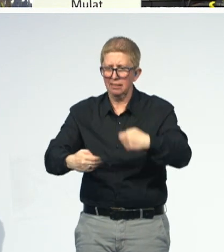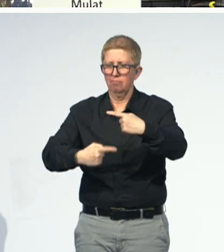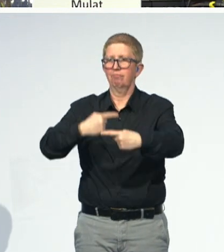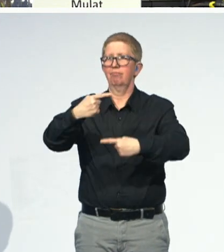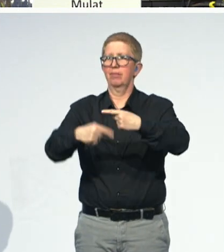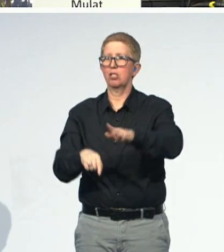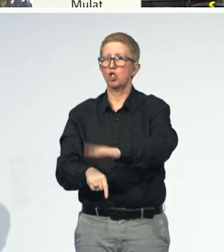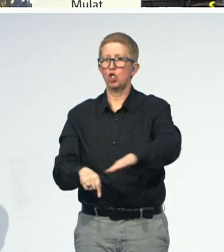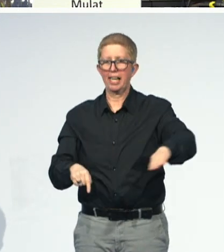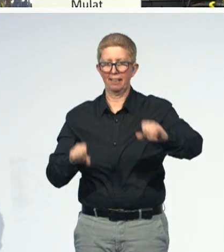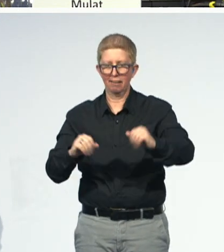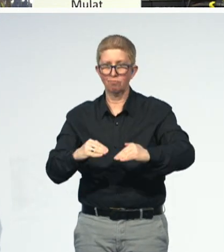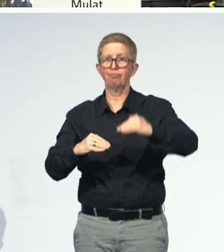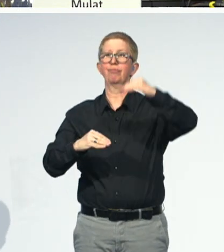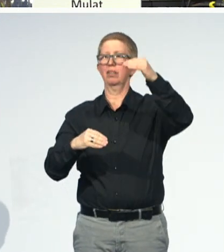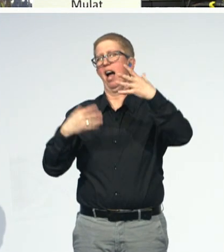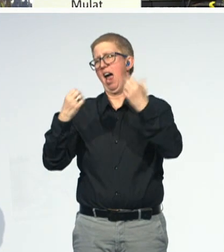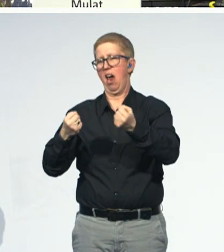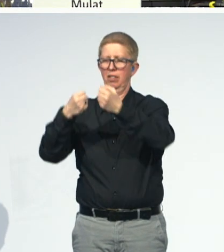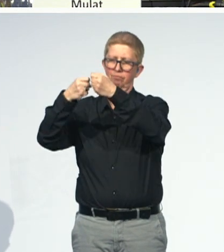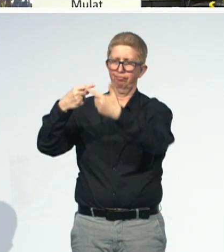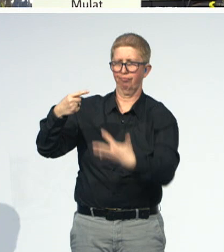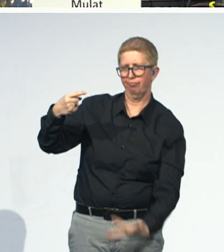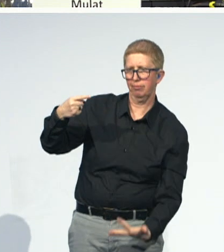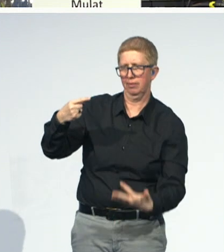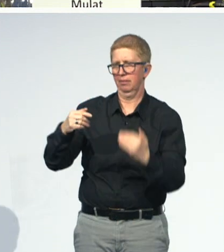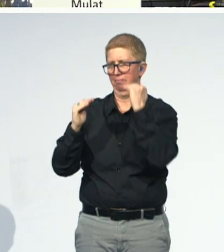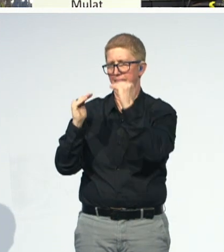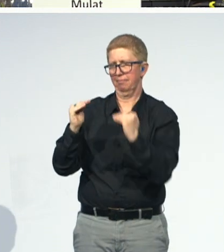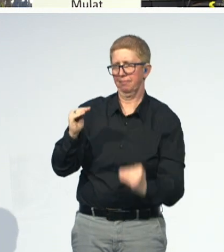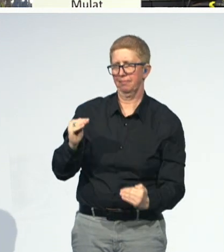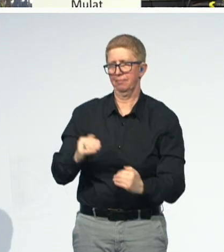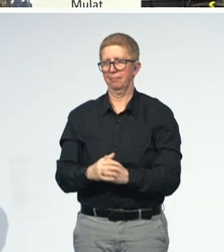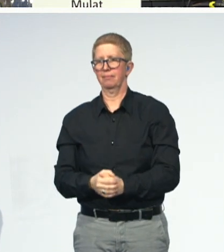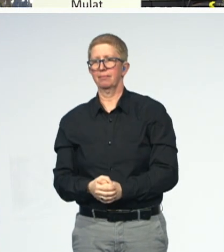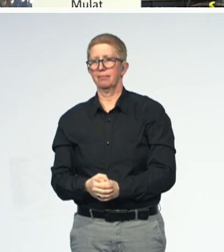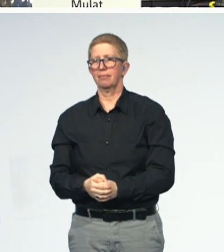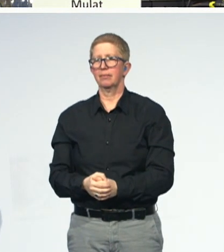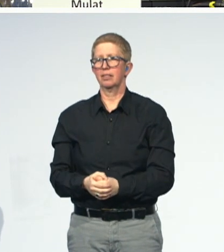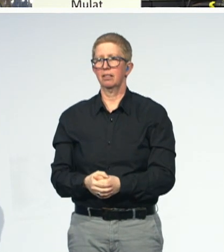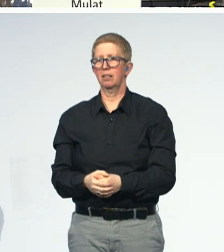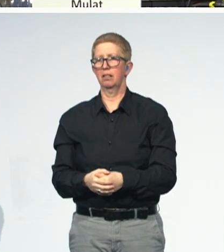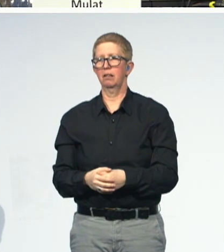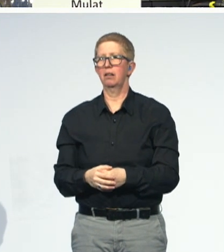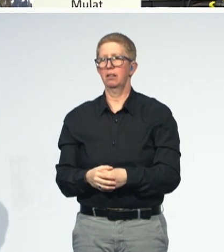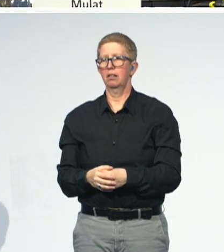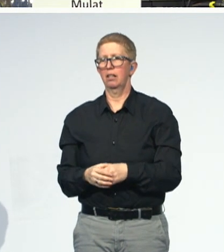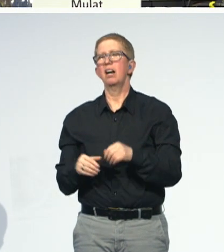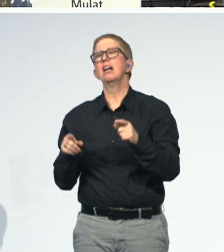hearing children, and also for children with disabilities in general.